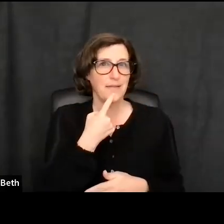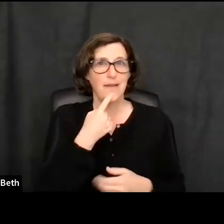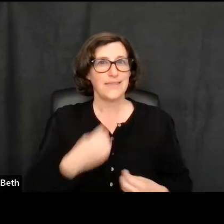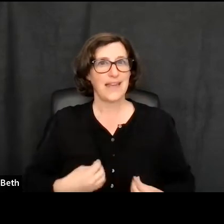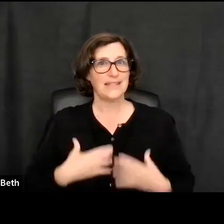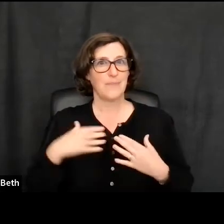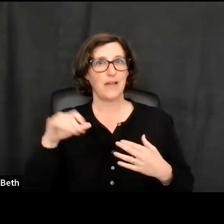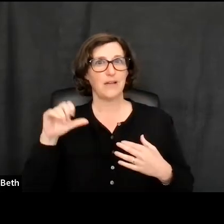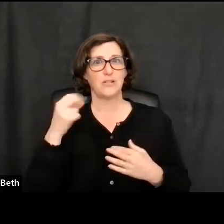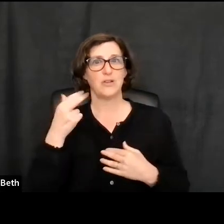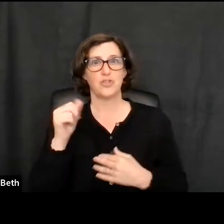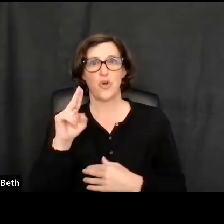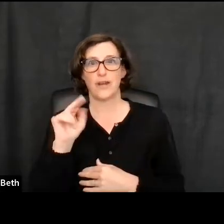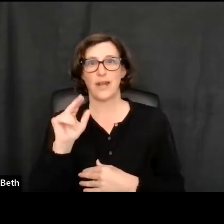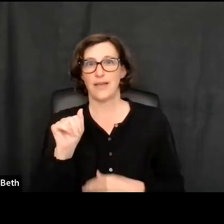Shawna to say that?